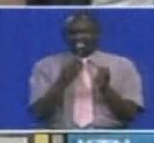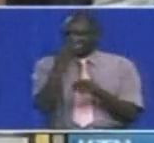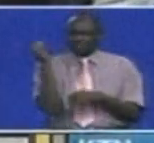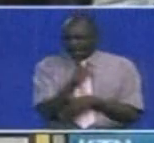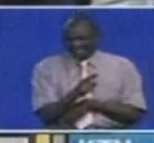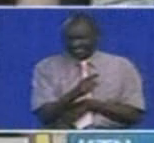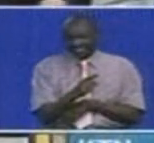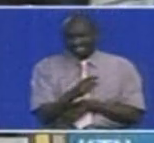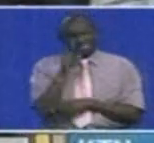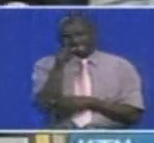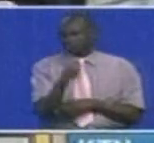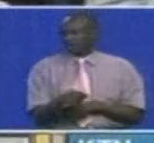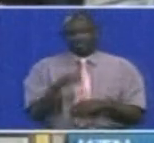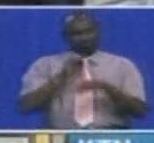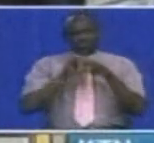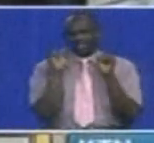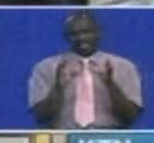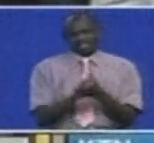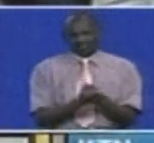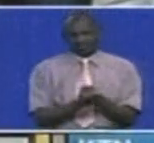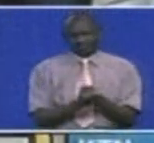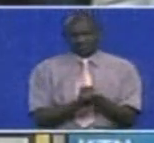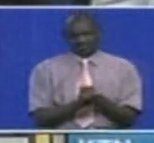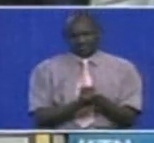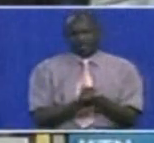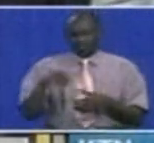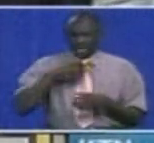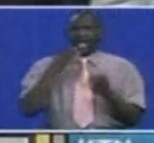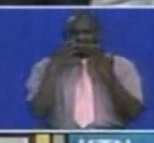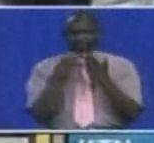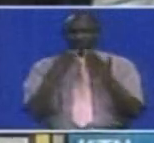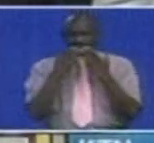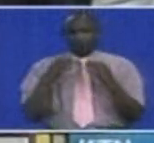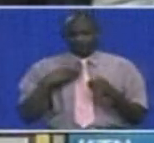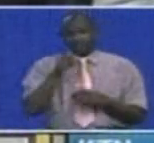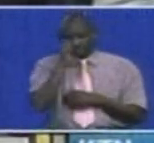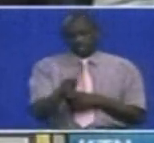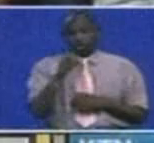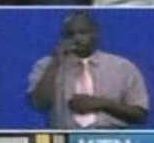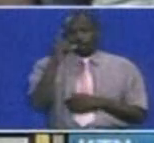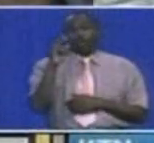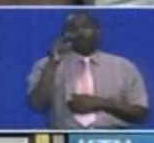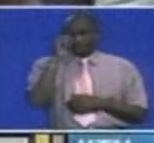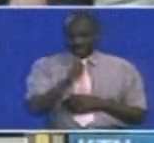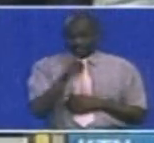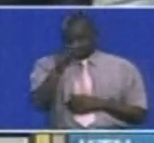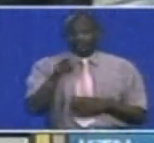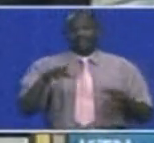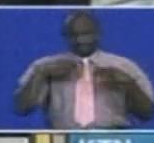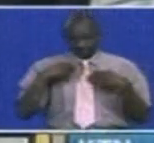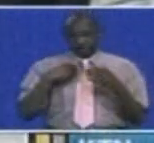time is uncalled for. And we are very grateful to Judge Odunga kwa vile amefanya hiyo ruling